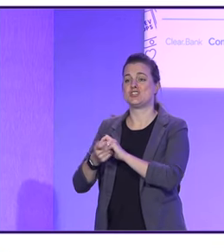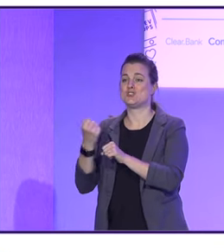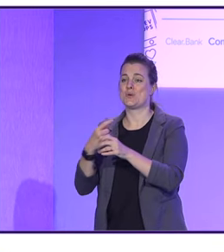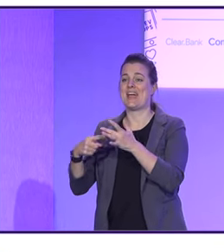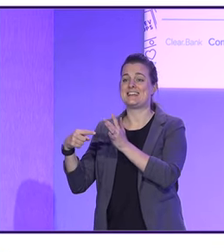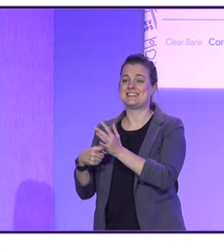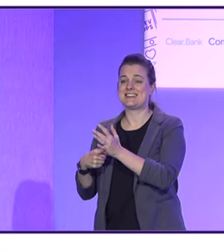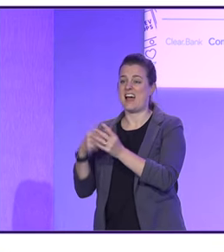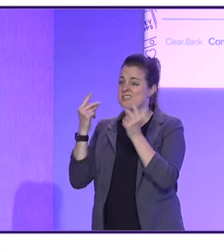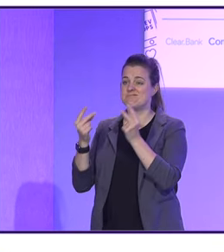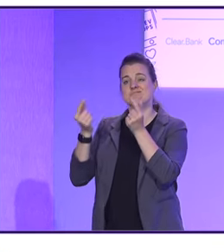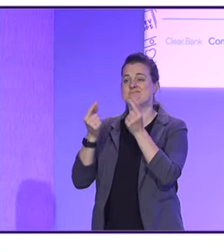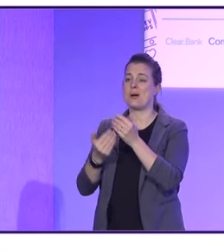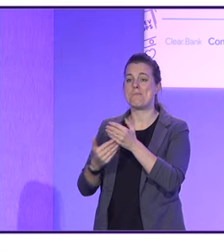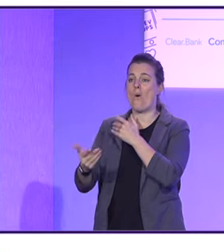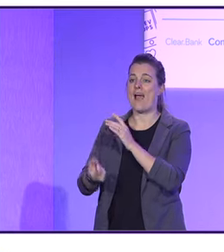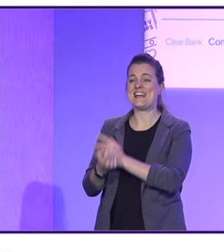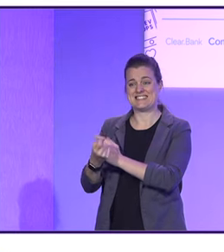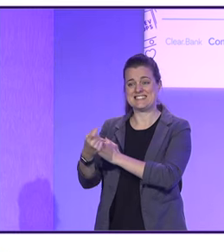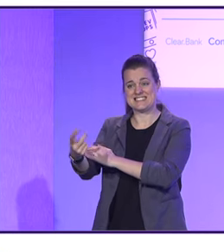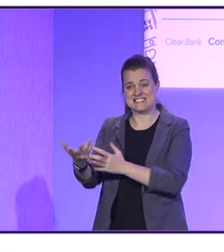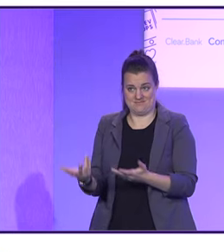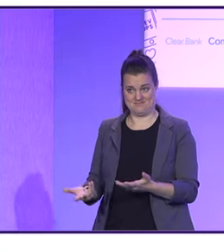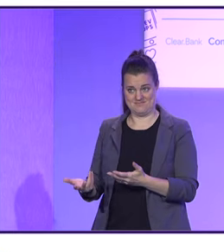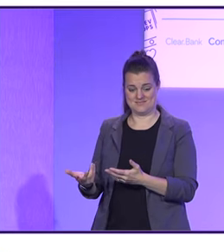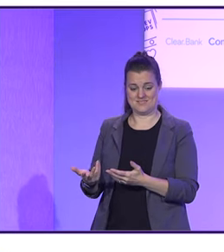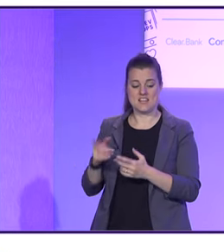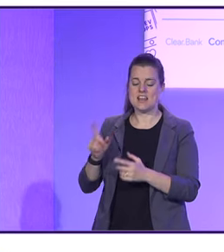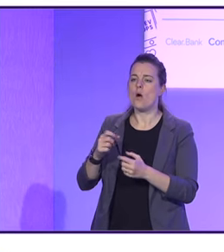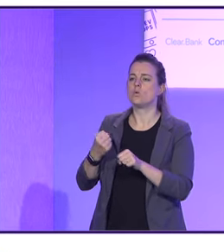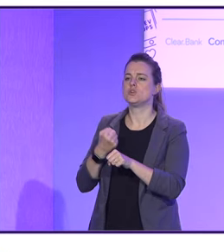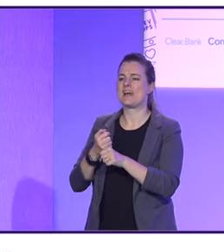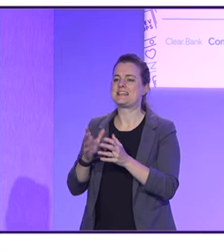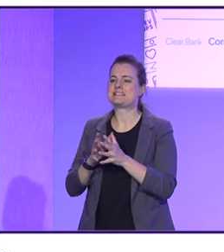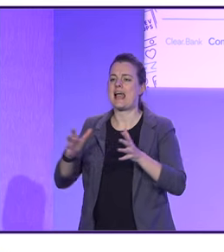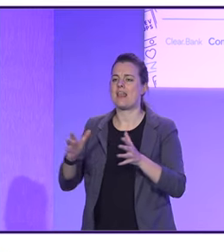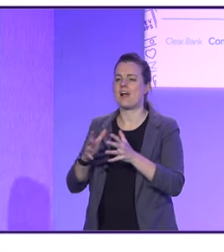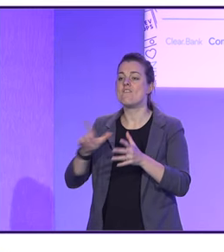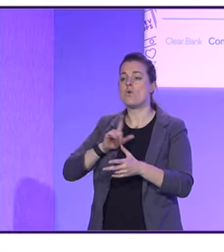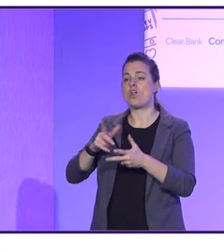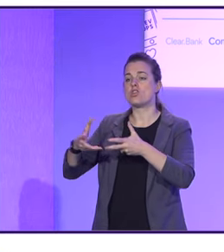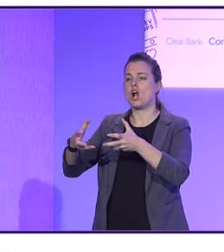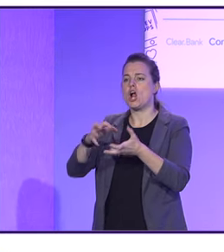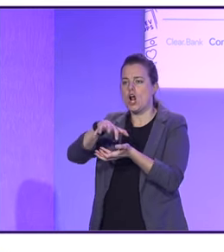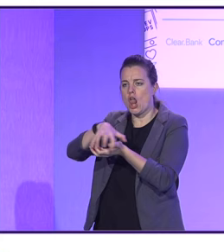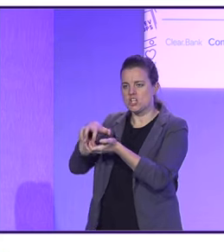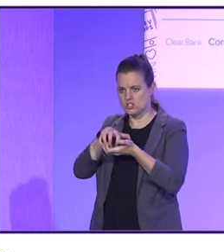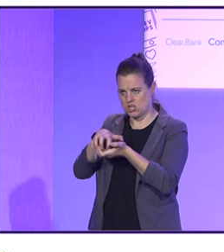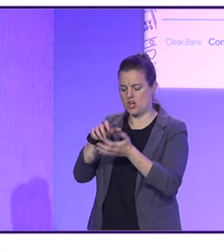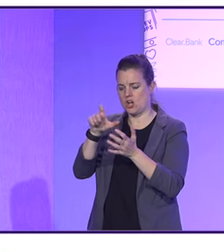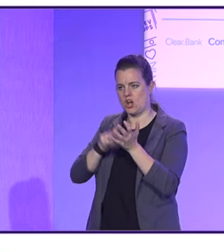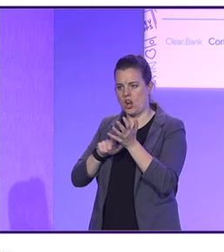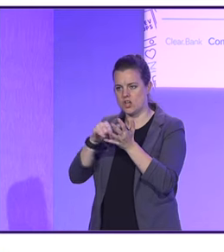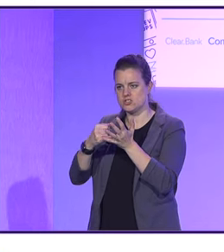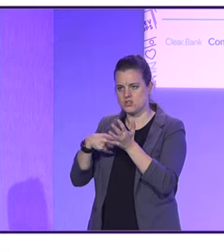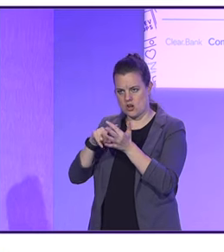get more instances. We are doing auto-scaling for the cluster, but we're not doing it for the apps themselves. We can scale